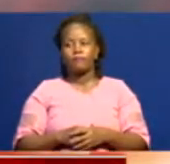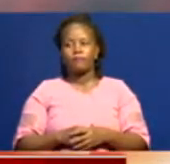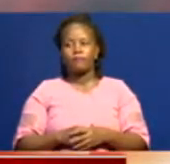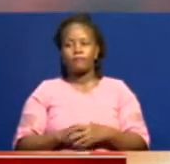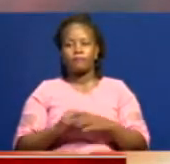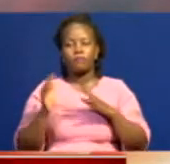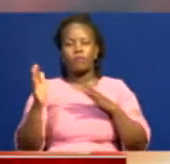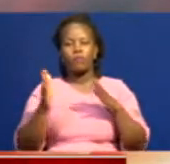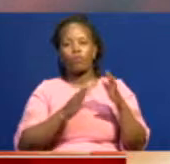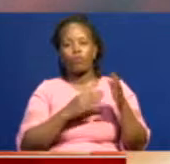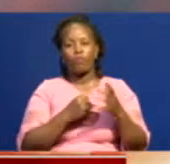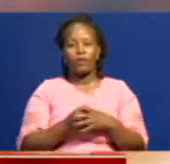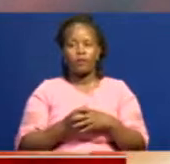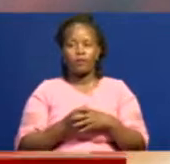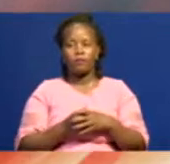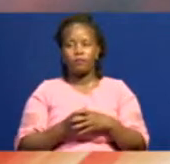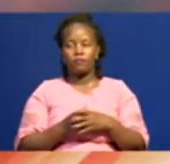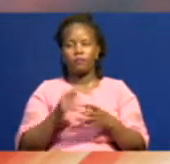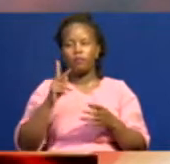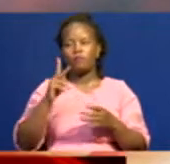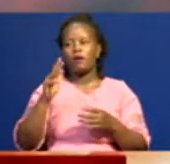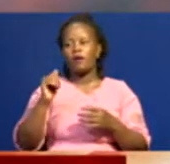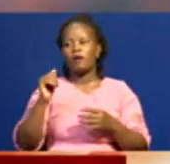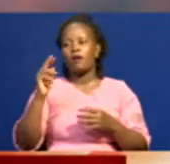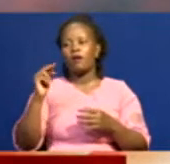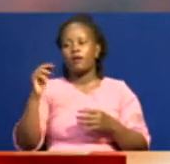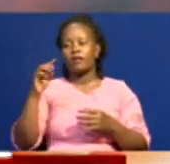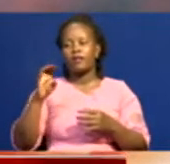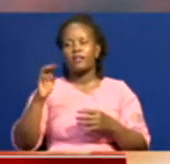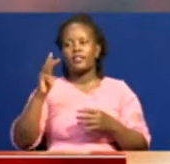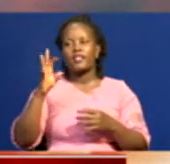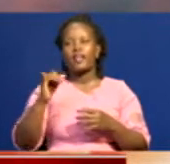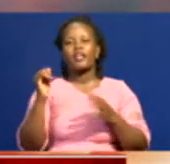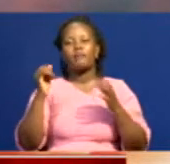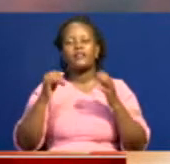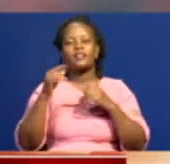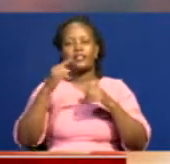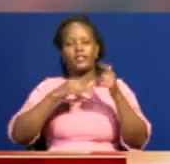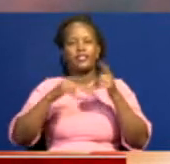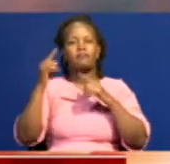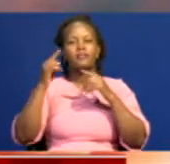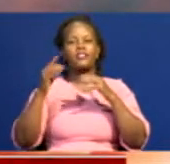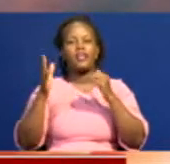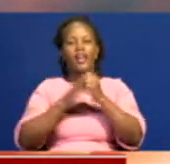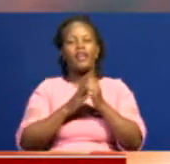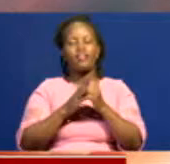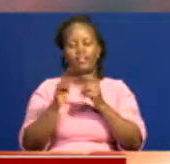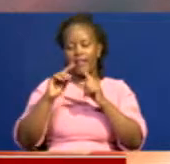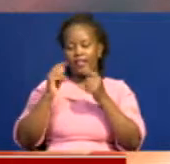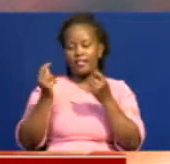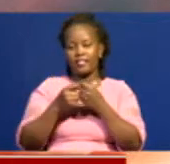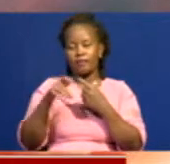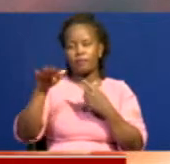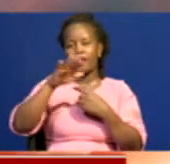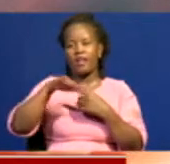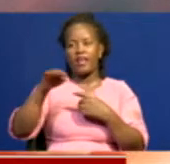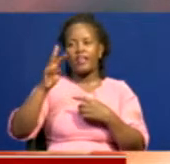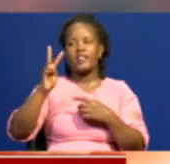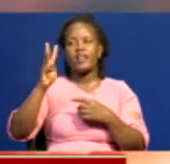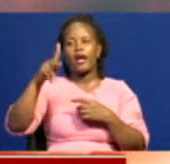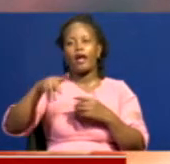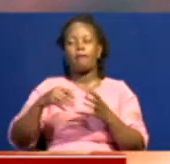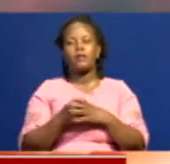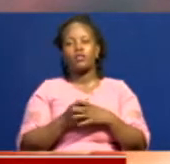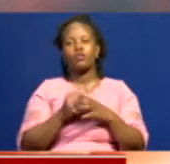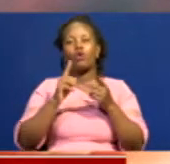Now, Runda View and Kangemi Wazoefu were crowned champions of the 9th edition of the Team Wanyonyi Super Cup. Runda View won the